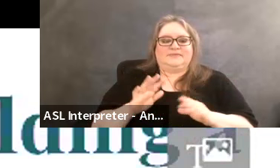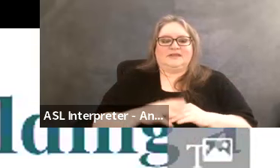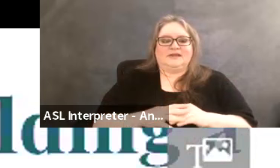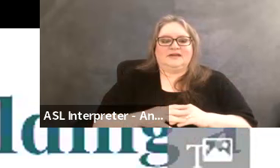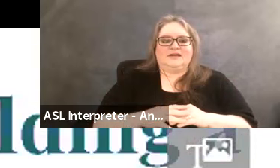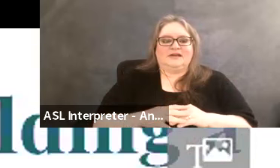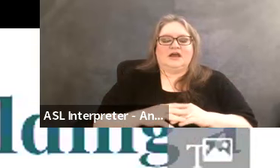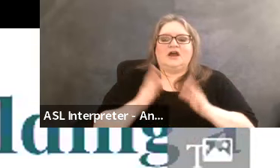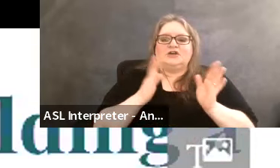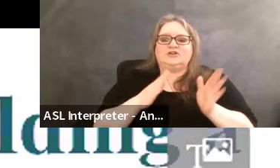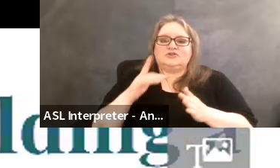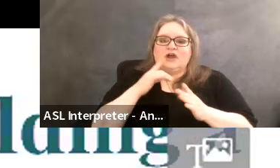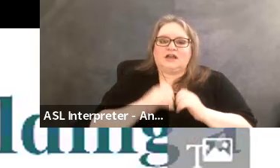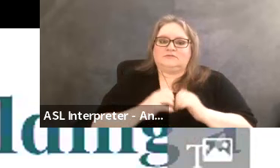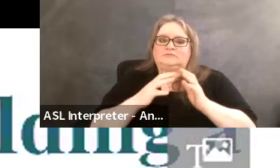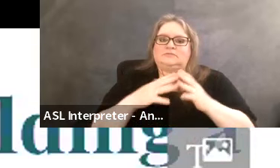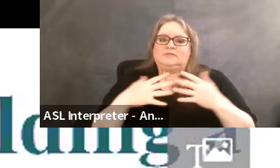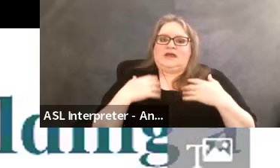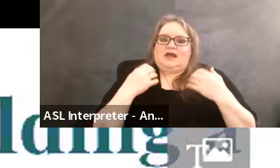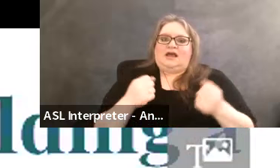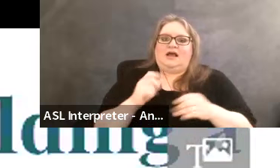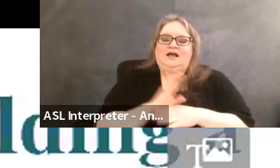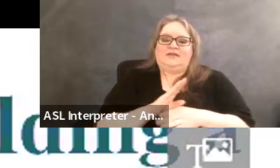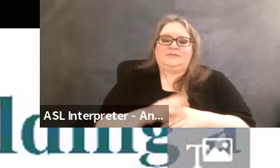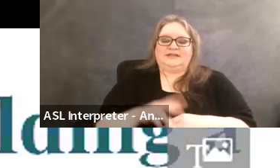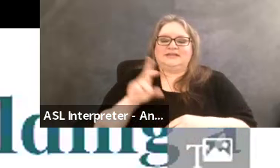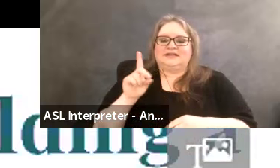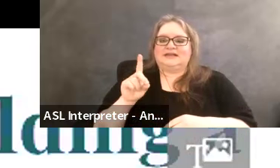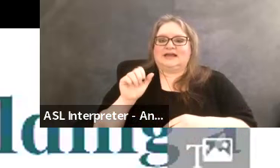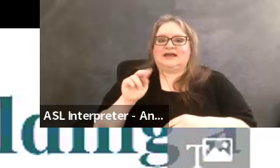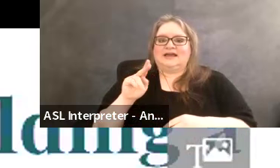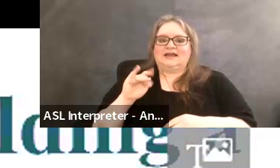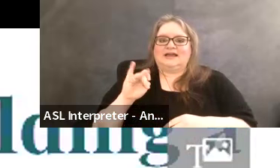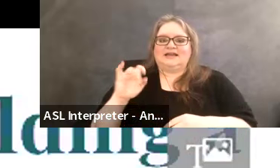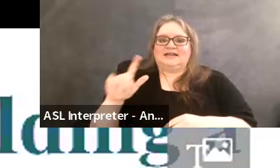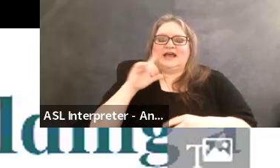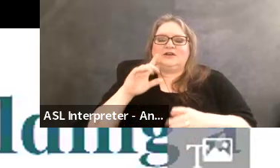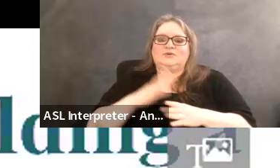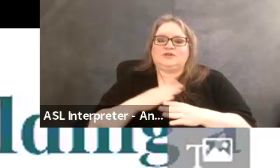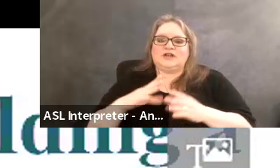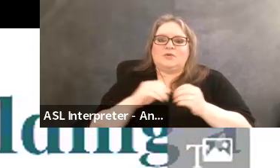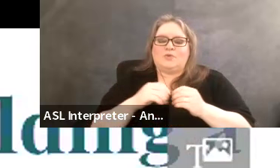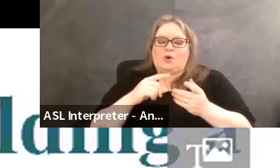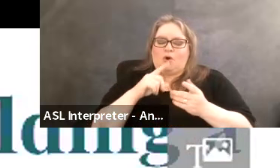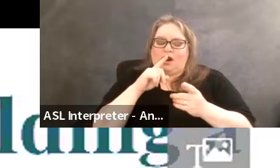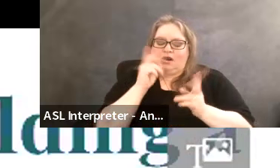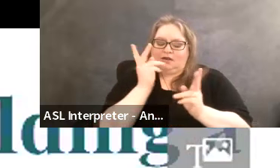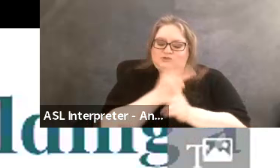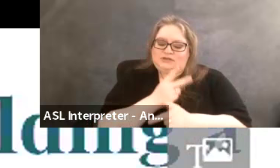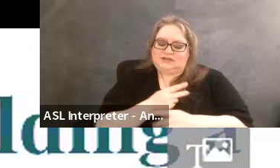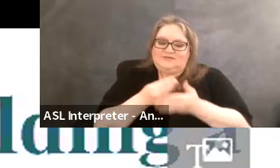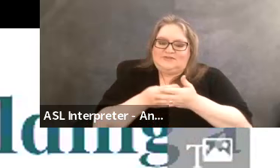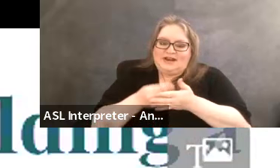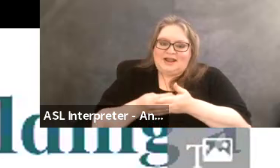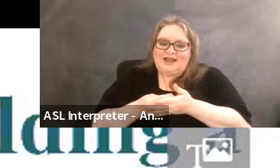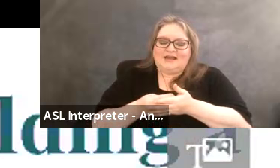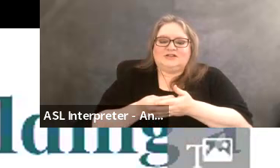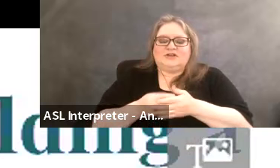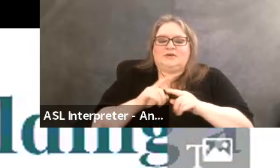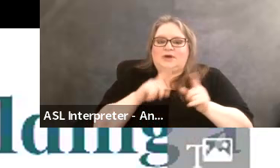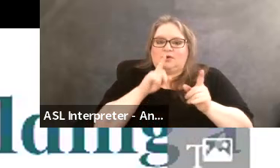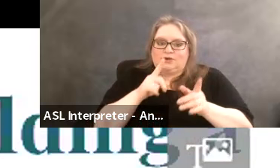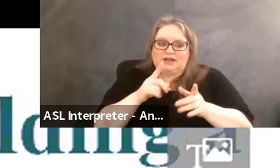strategies for building a healthy business. So Daniel's going to be sharing more of the strategic and the financial. I'm really